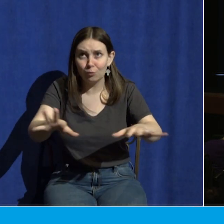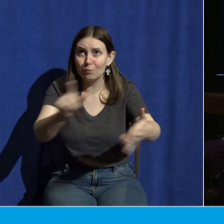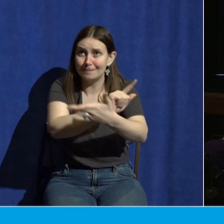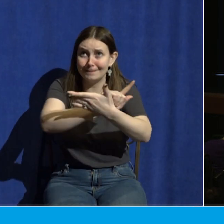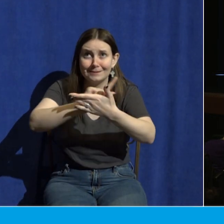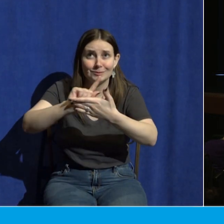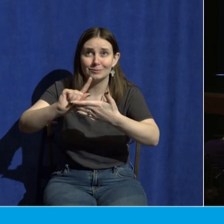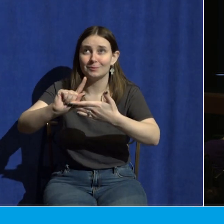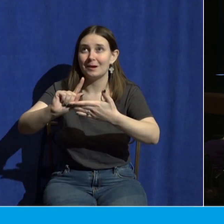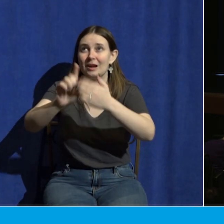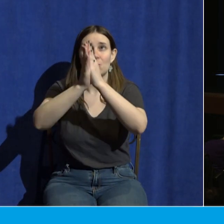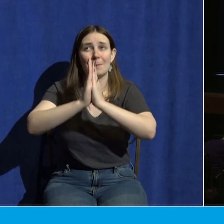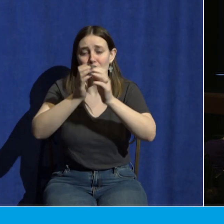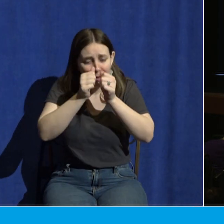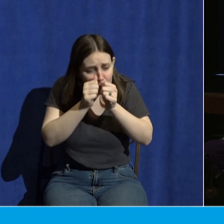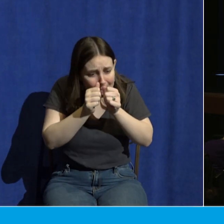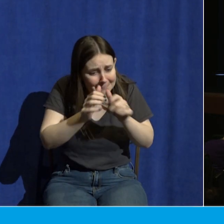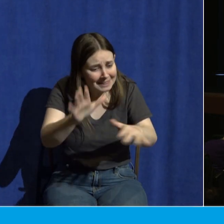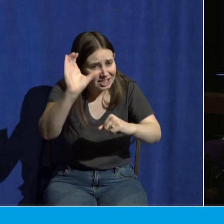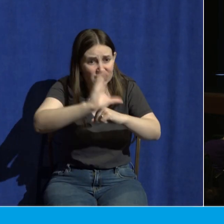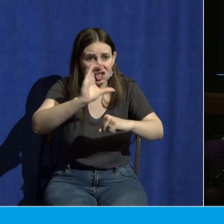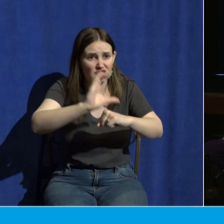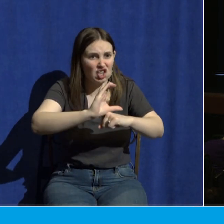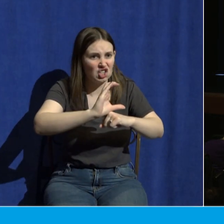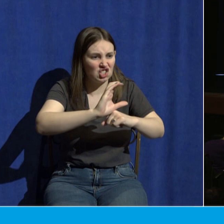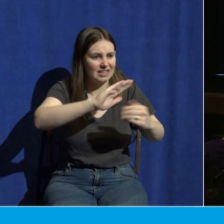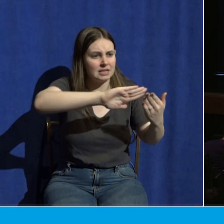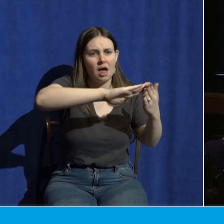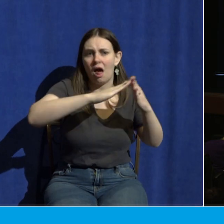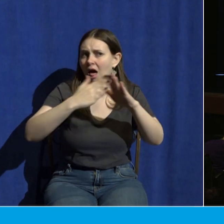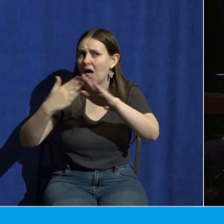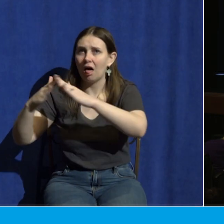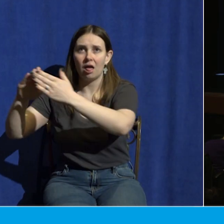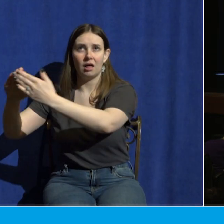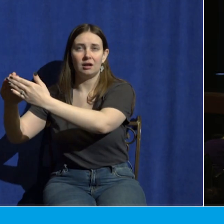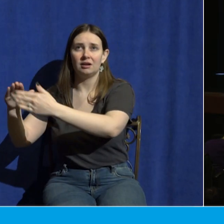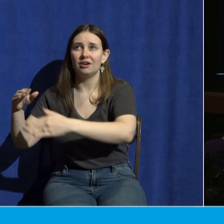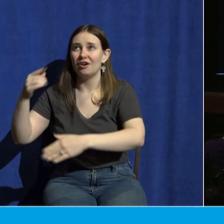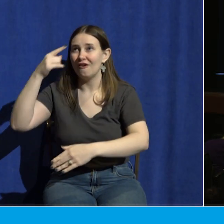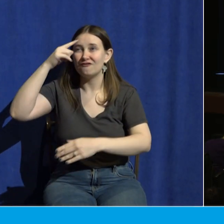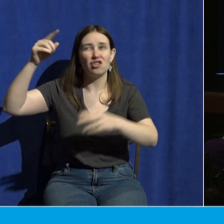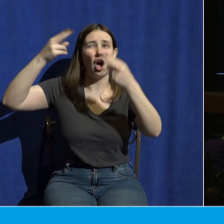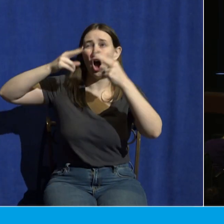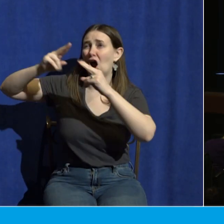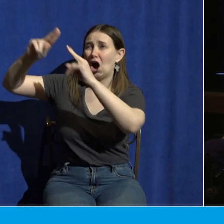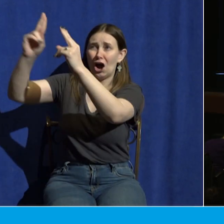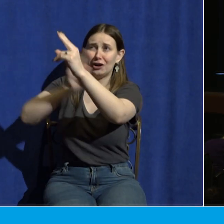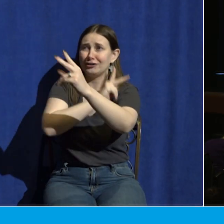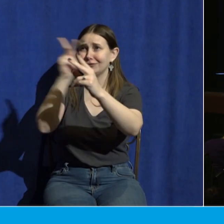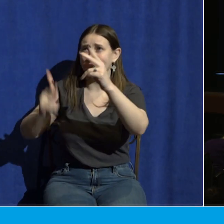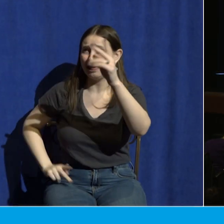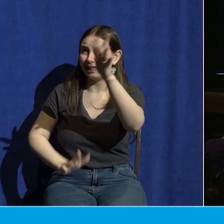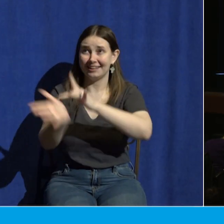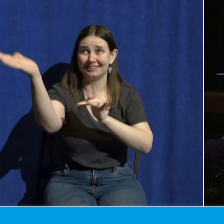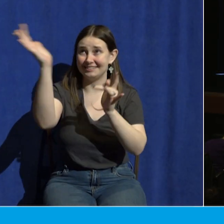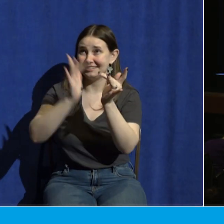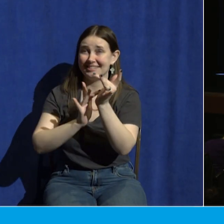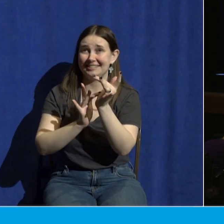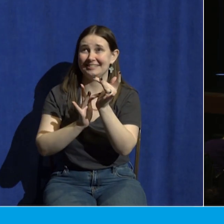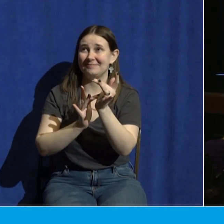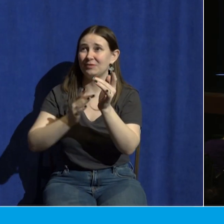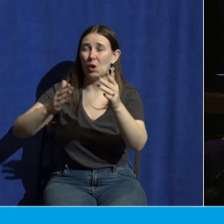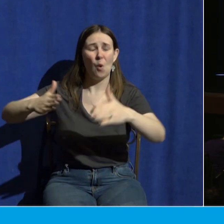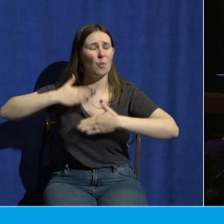churches all across our city for the exaltation of King Jesus. We're so glad that we are not